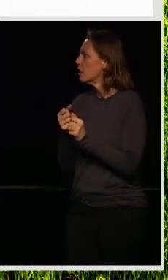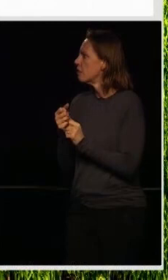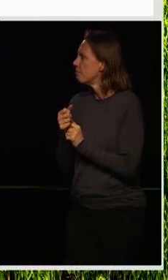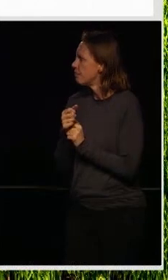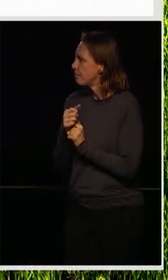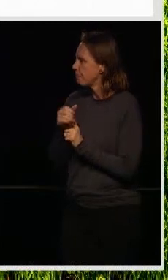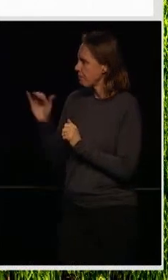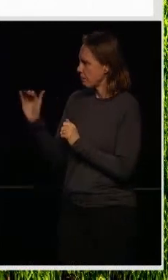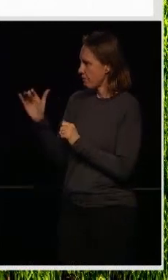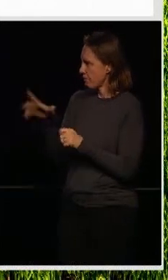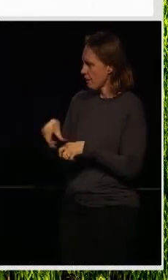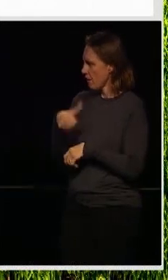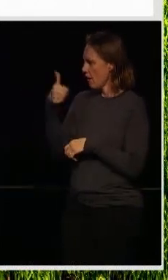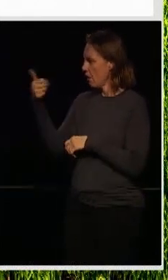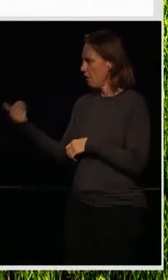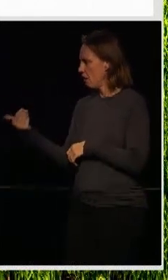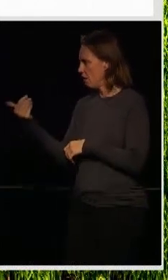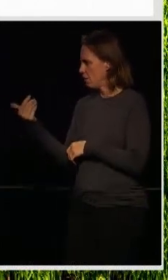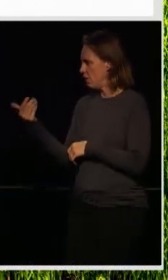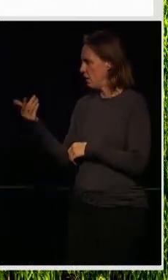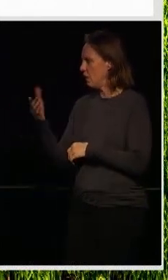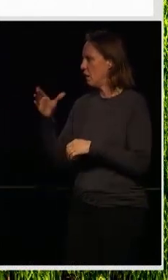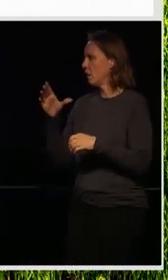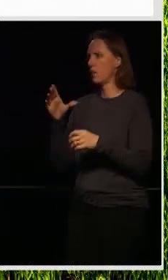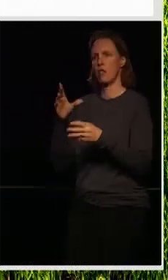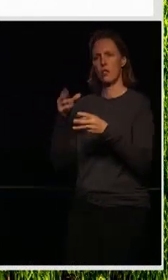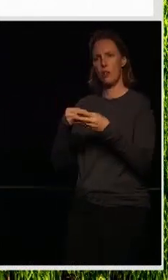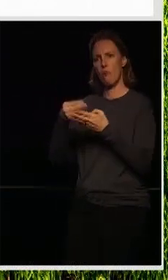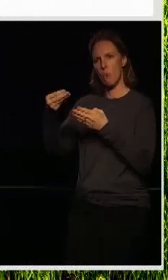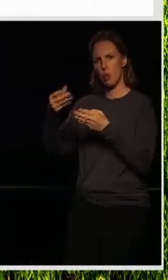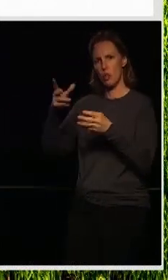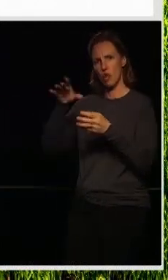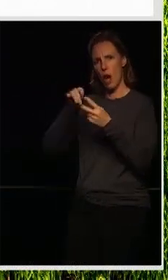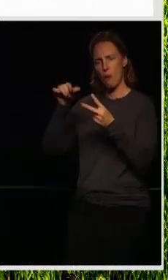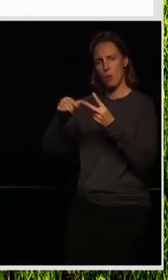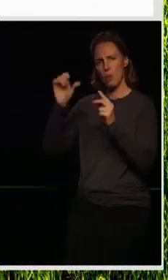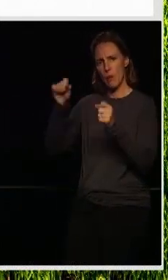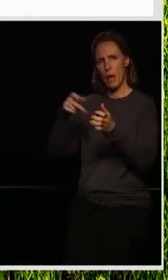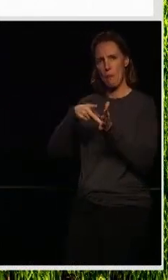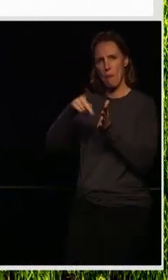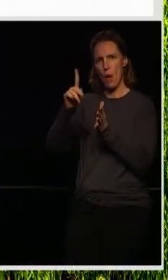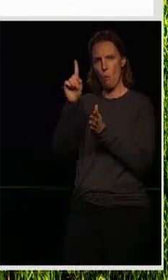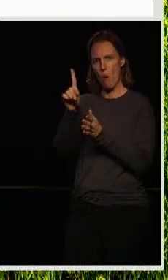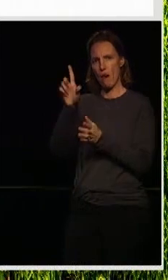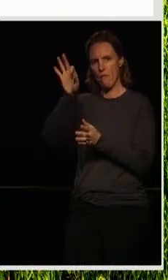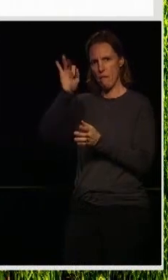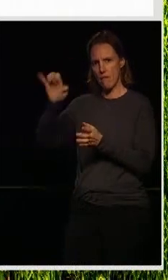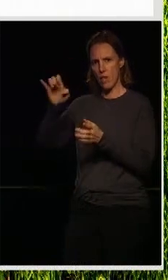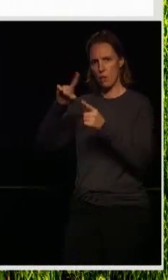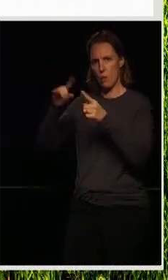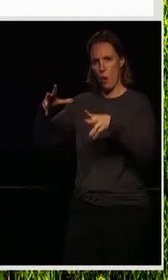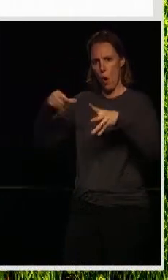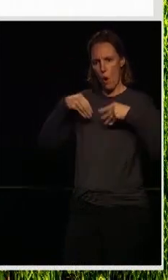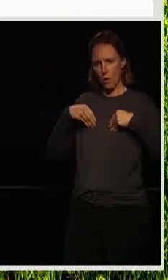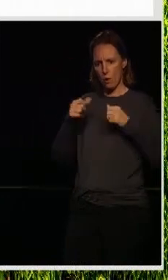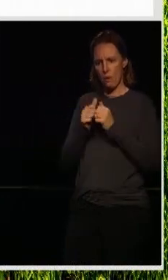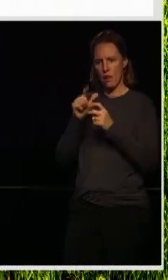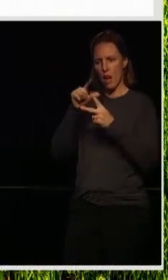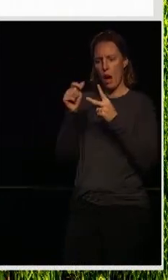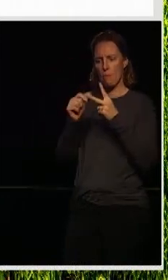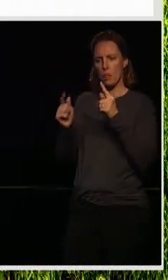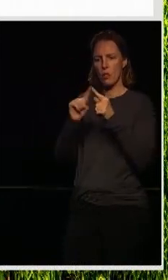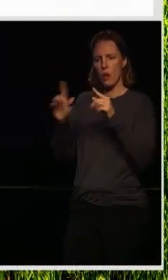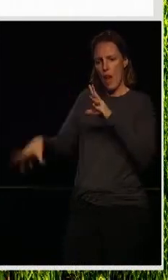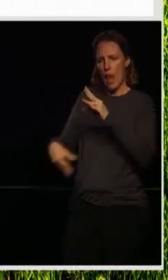an alternative capital purchase option whereby customers can pay a one-off fee to own the hardware with the option to add